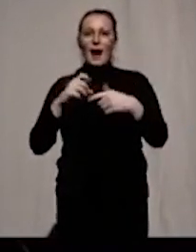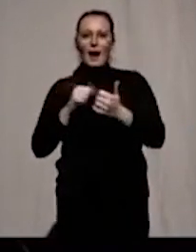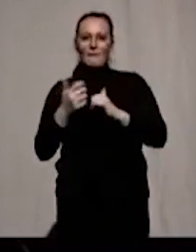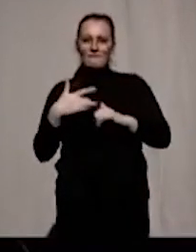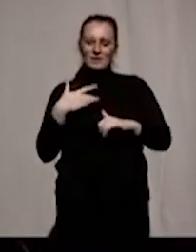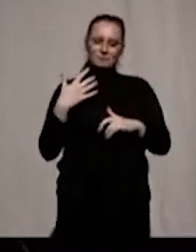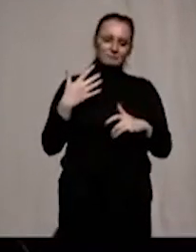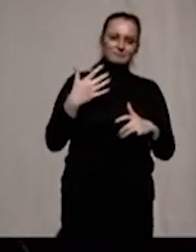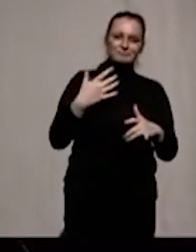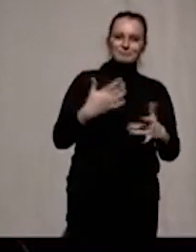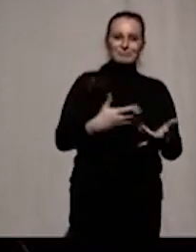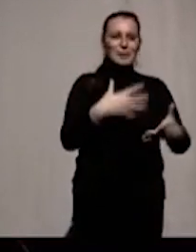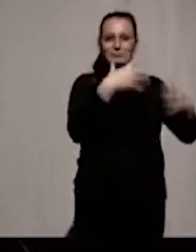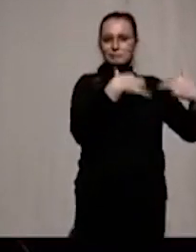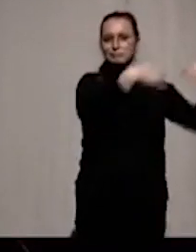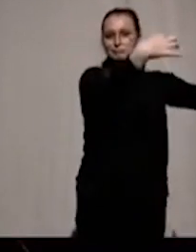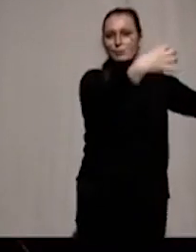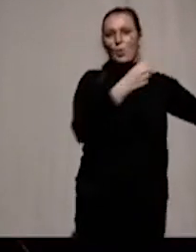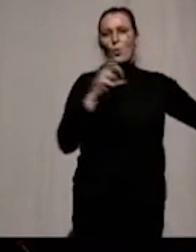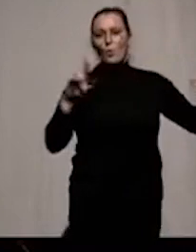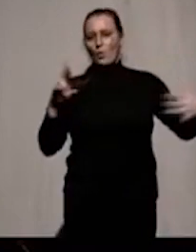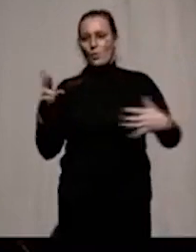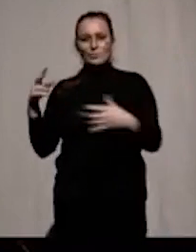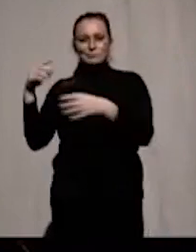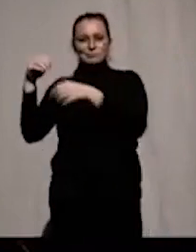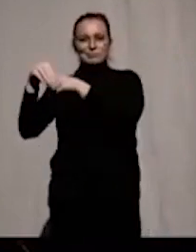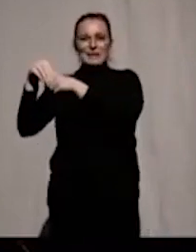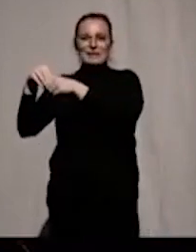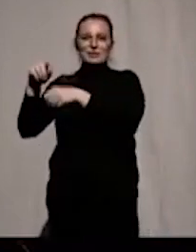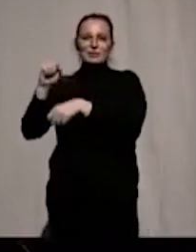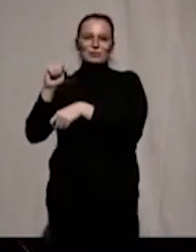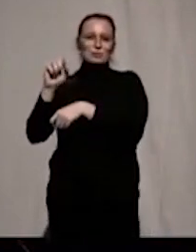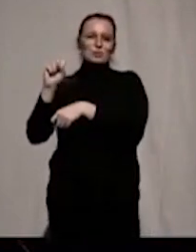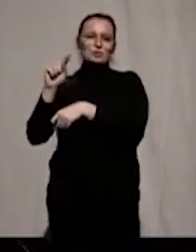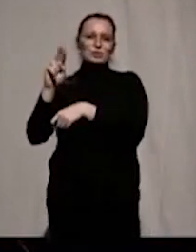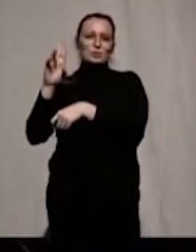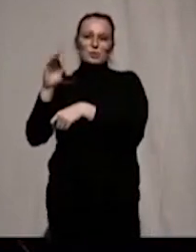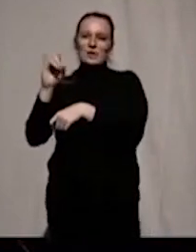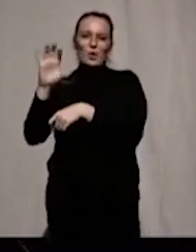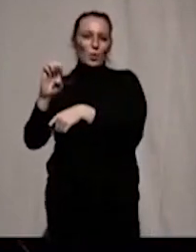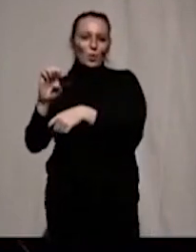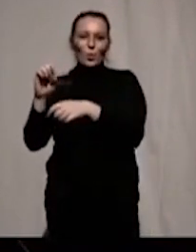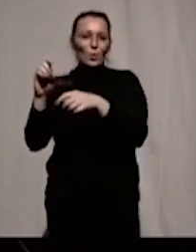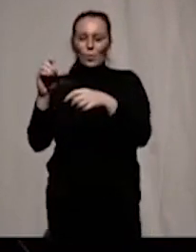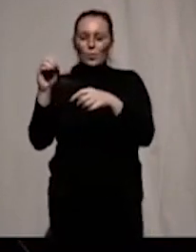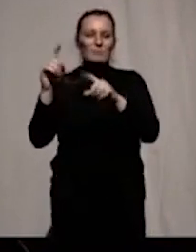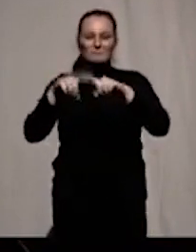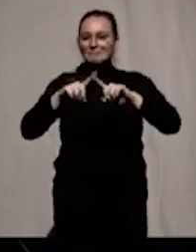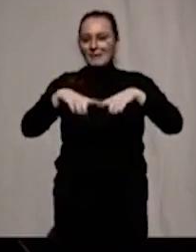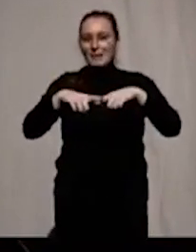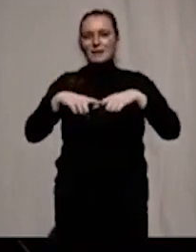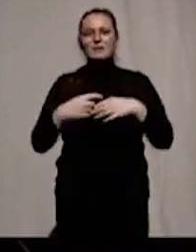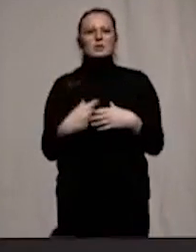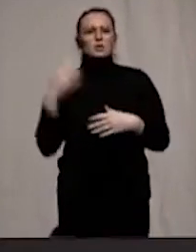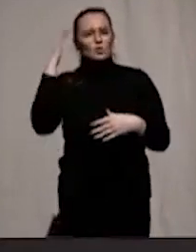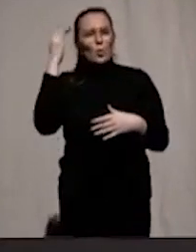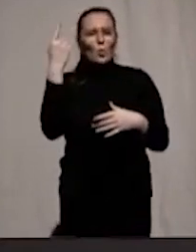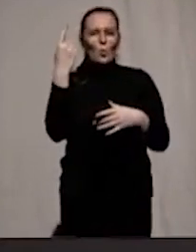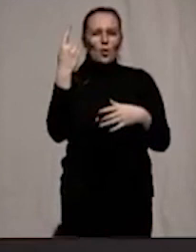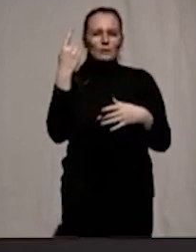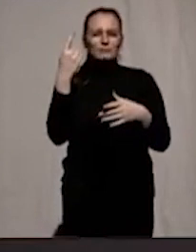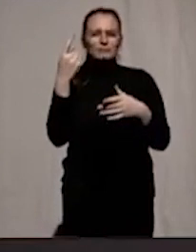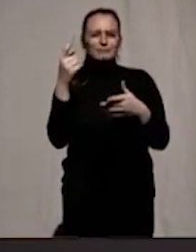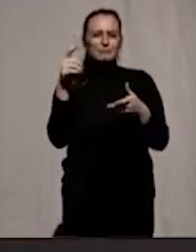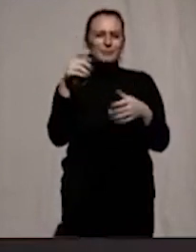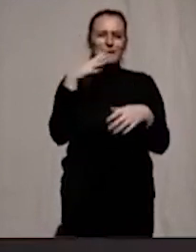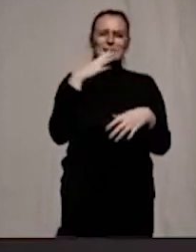set. There's, if you guys know the artist Shaky Graves, so he does some really, really amazing acoustic sets.